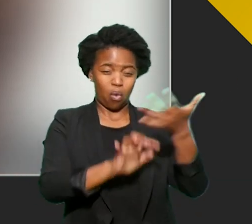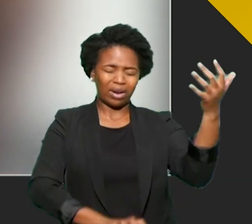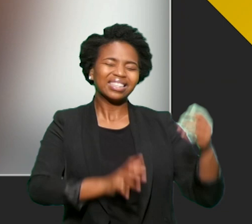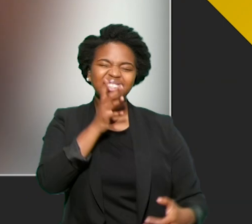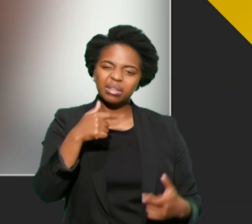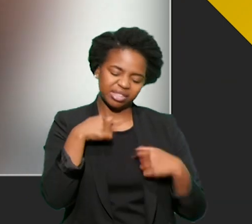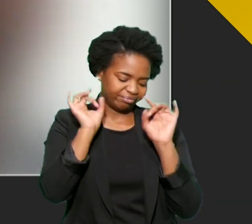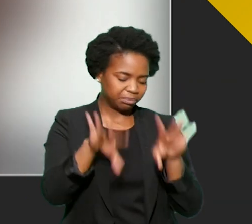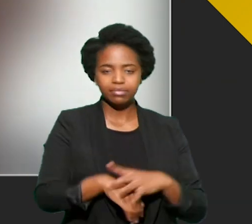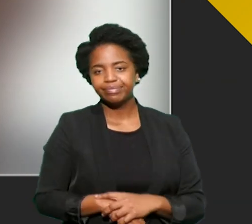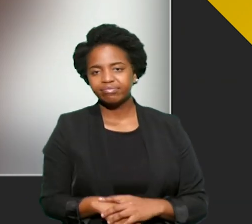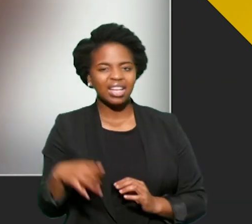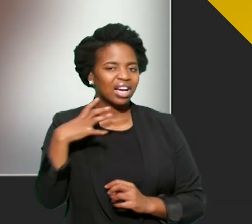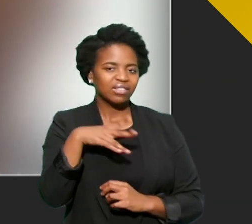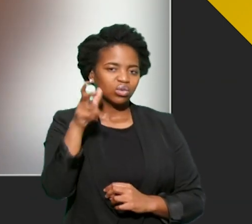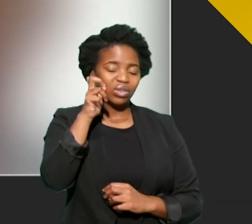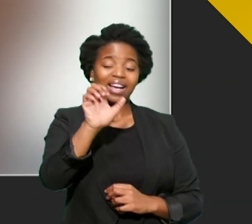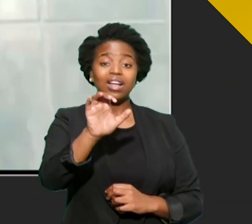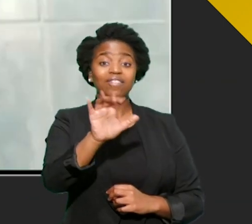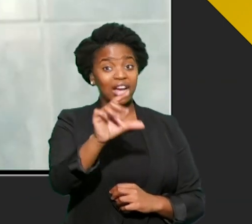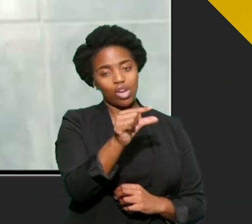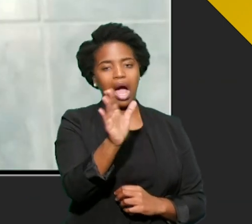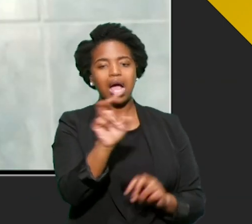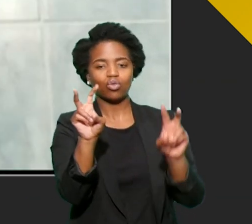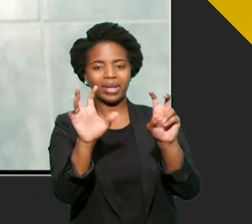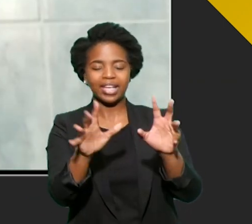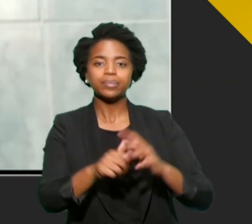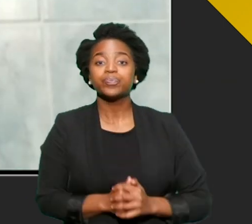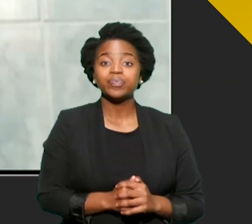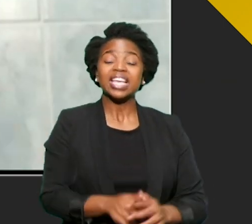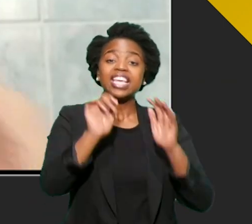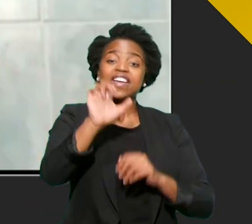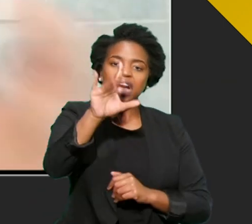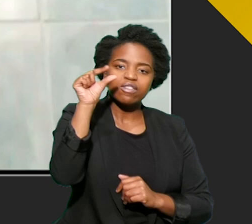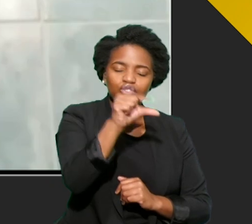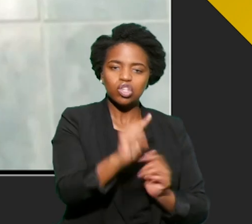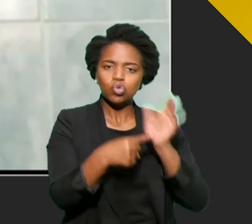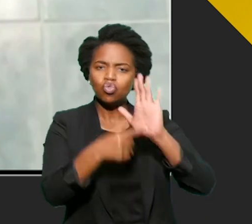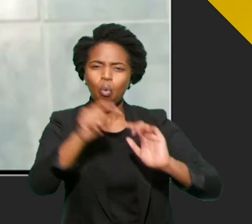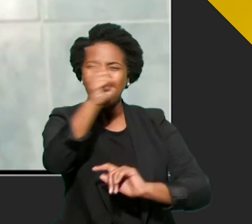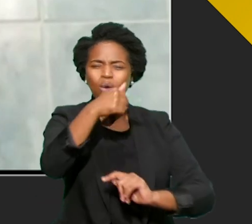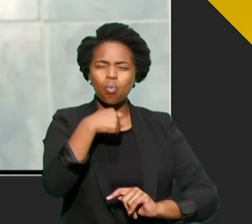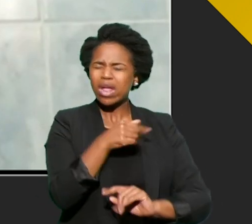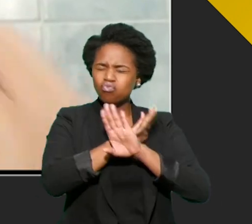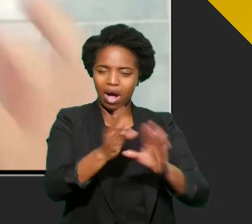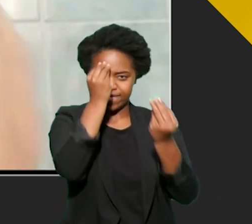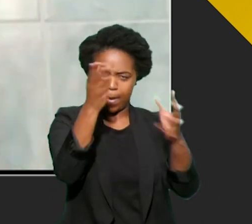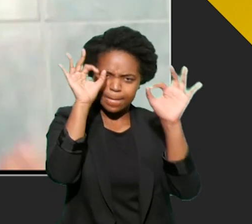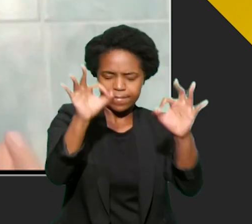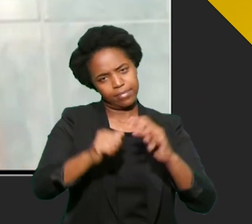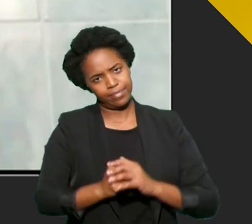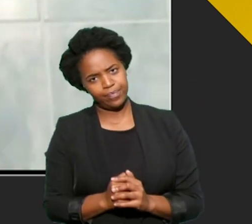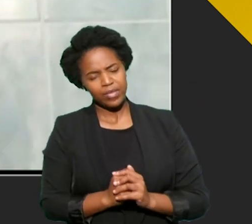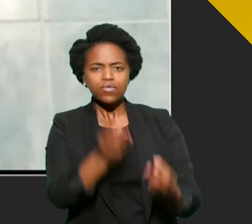from it. Not the 5G, the topic. It reveals that we are misinformed and